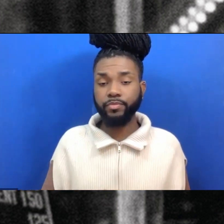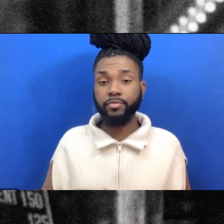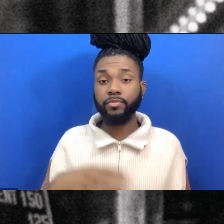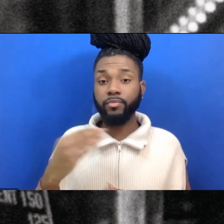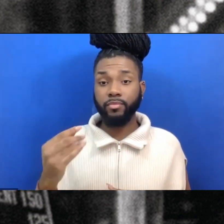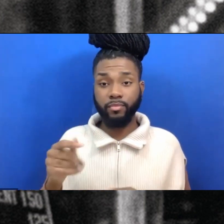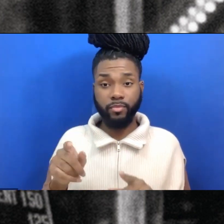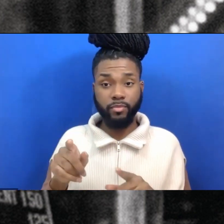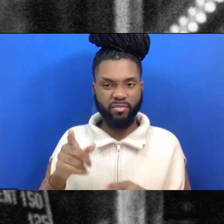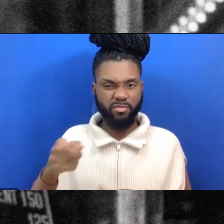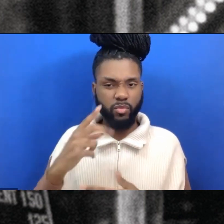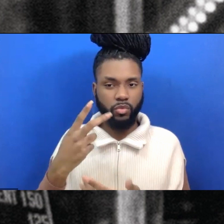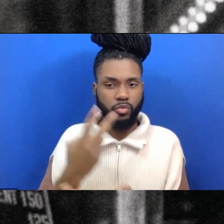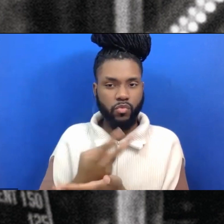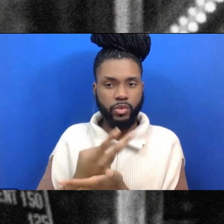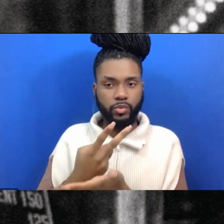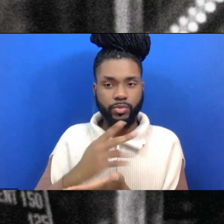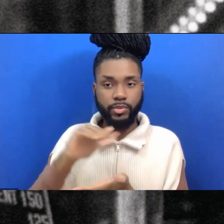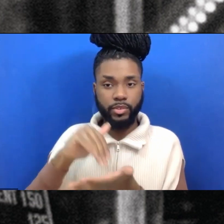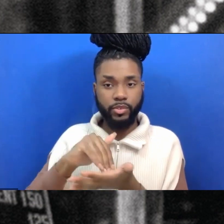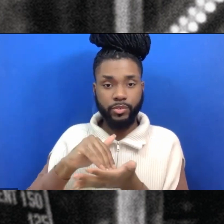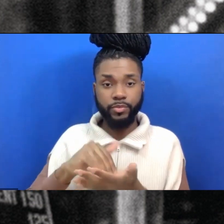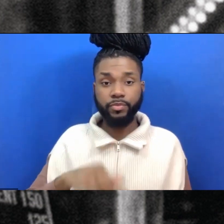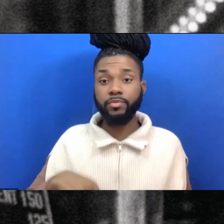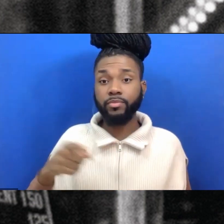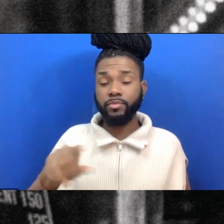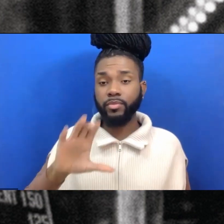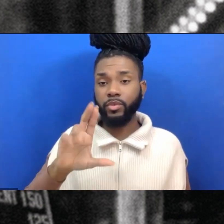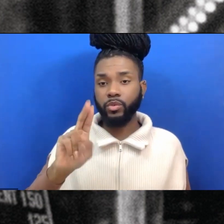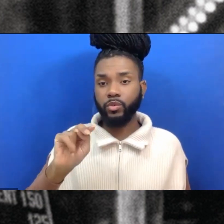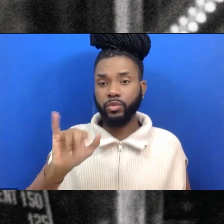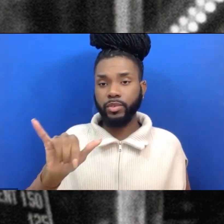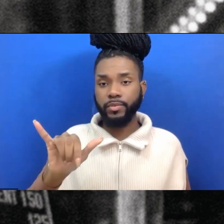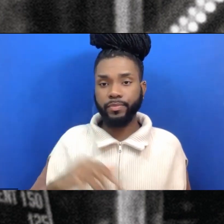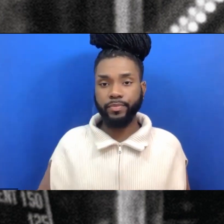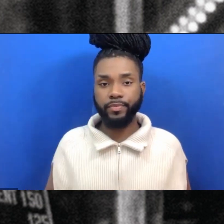the Graduate Center at CUNY.